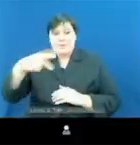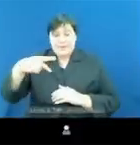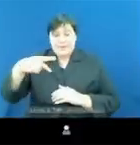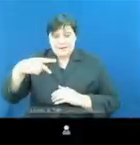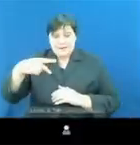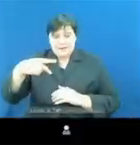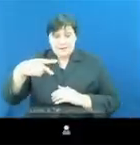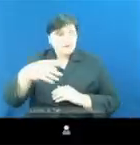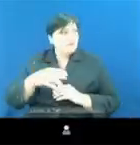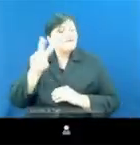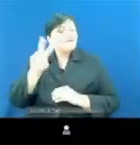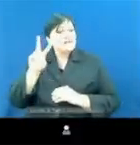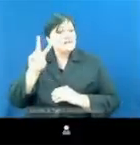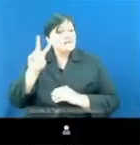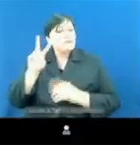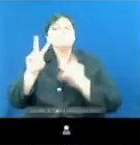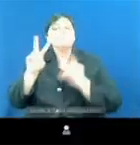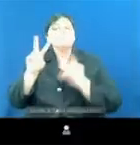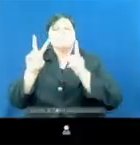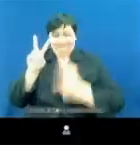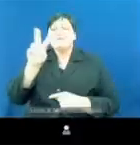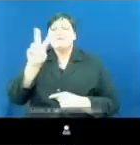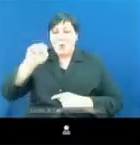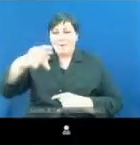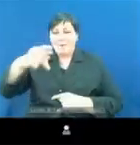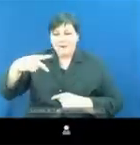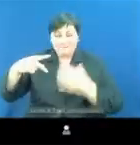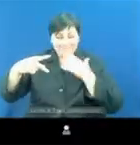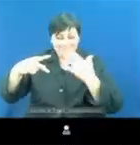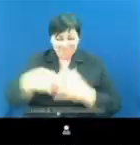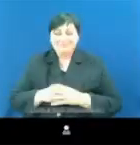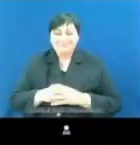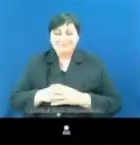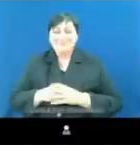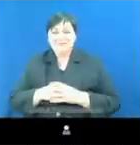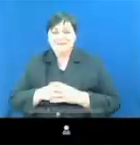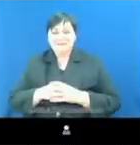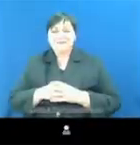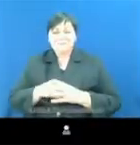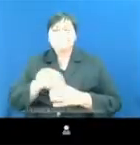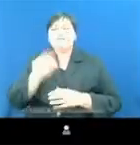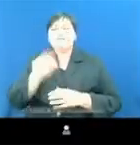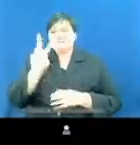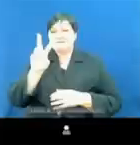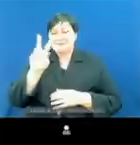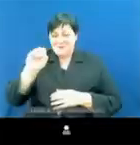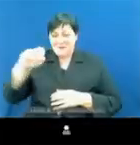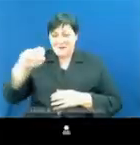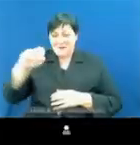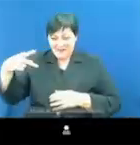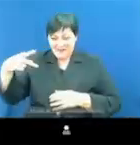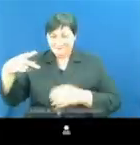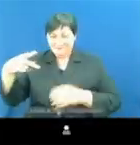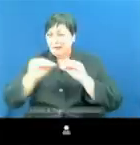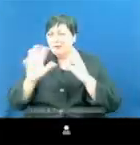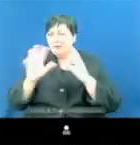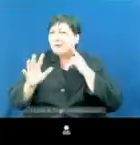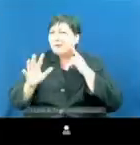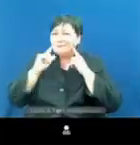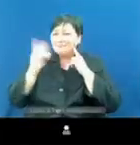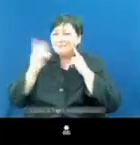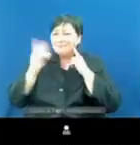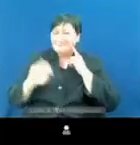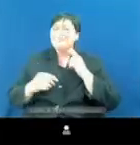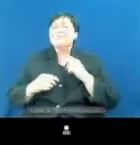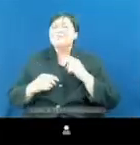V as in Victor, yeah, O, P as in Paul, sorry, is